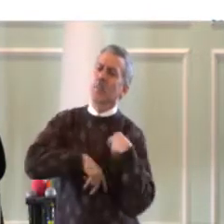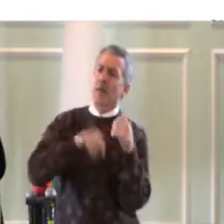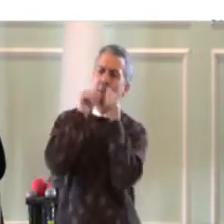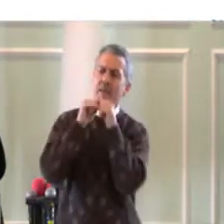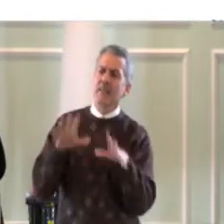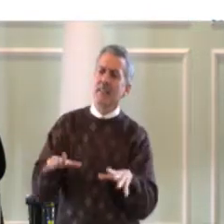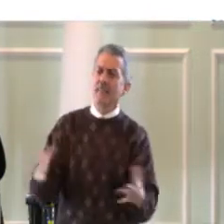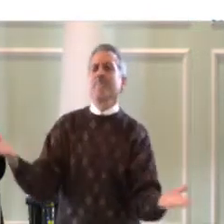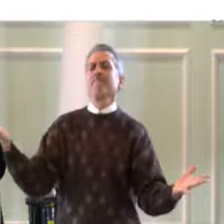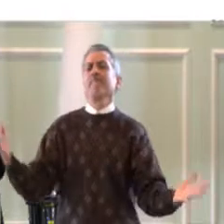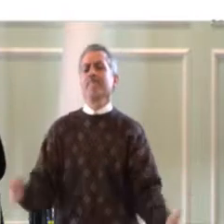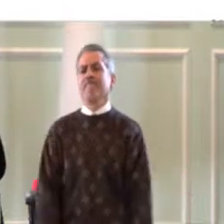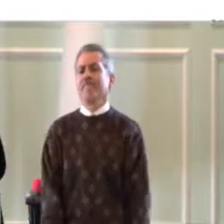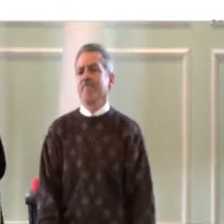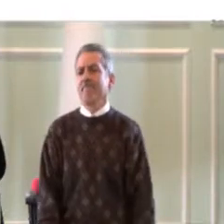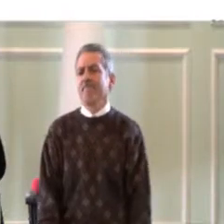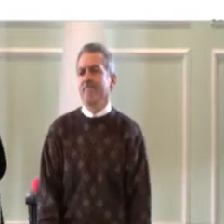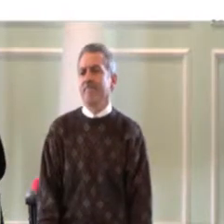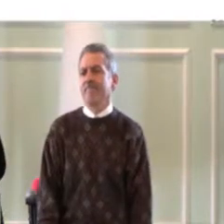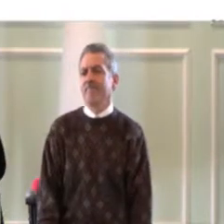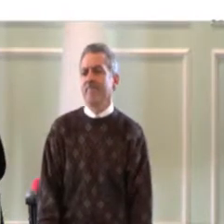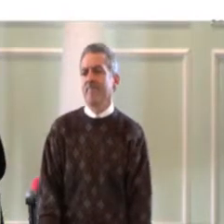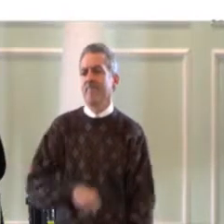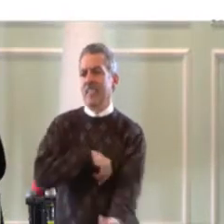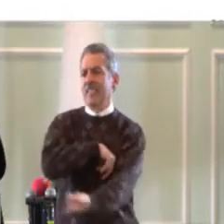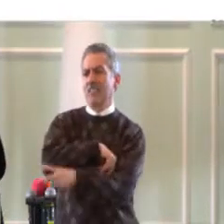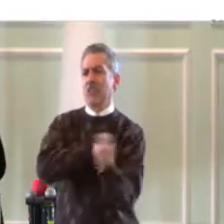walk. There's no one here to help me.